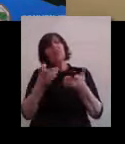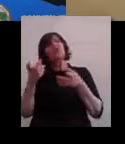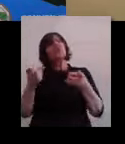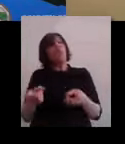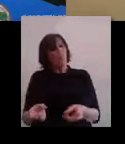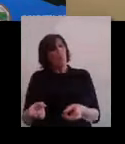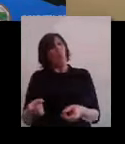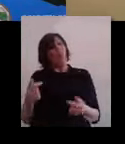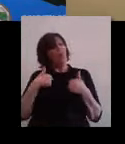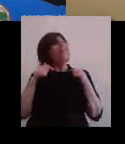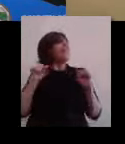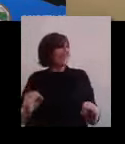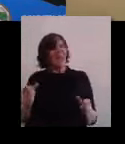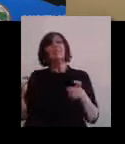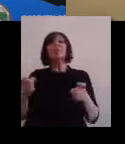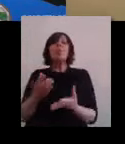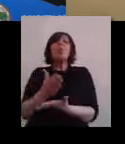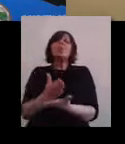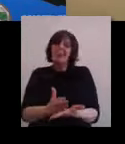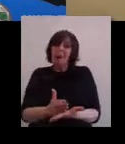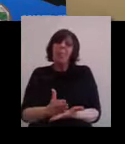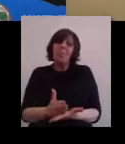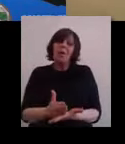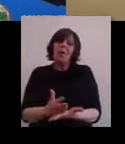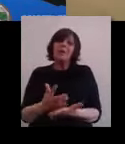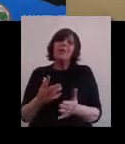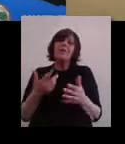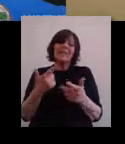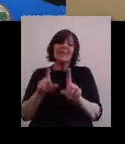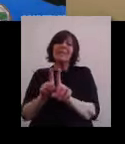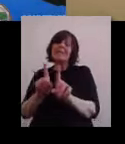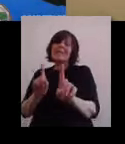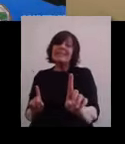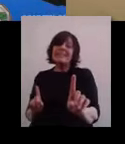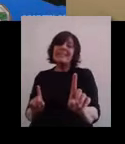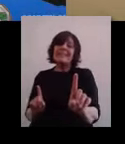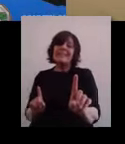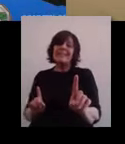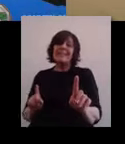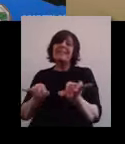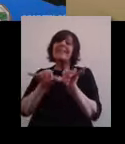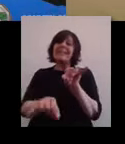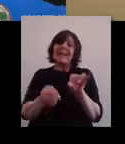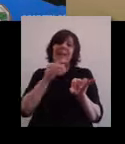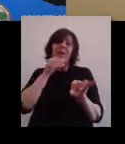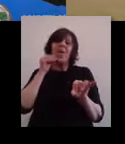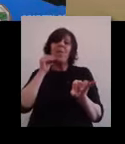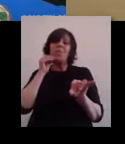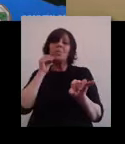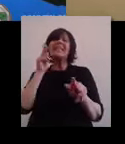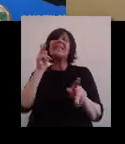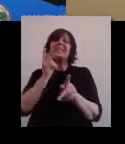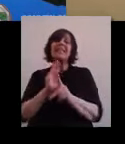continue with these social distancing and these other measures to keep our numbers down.